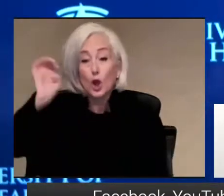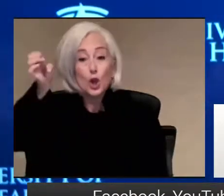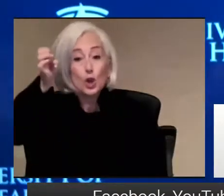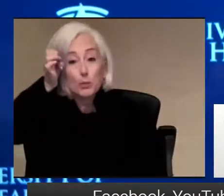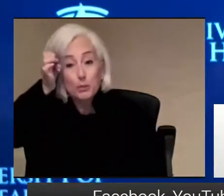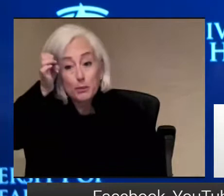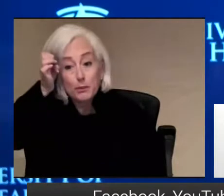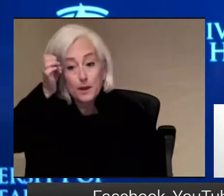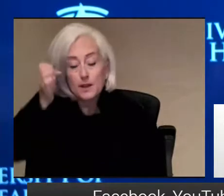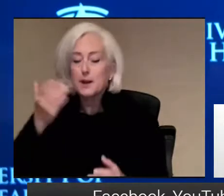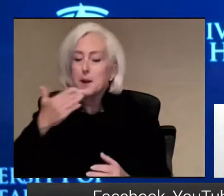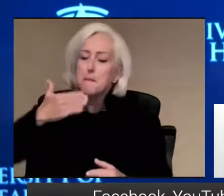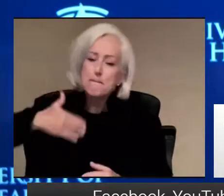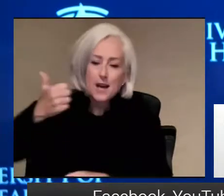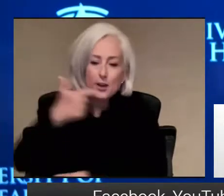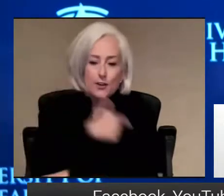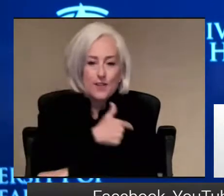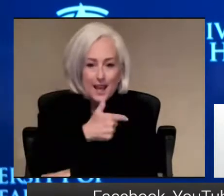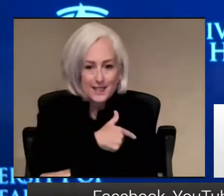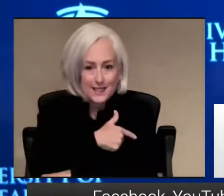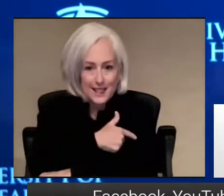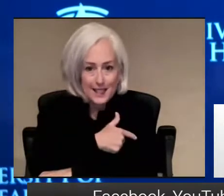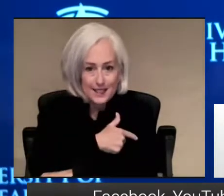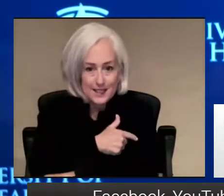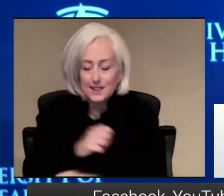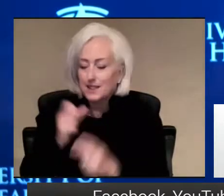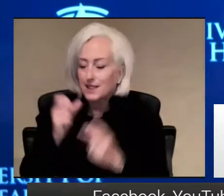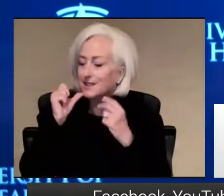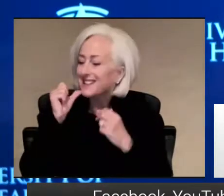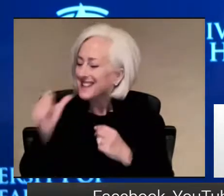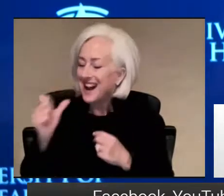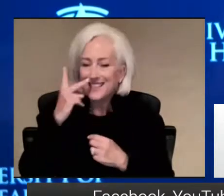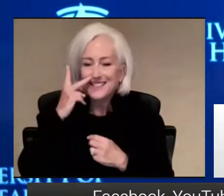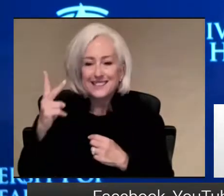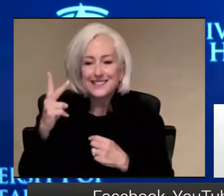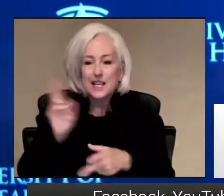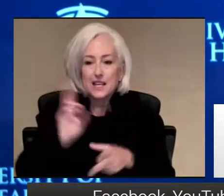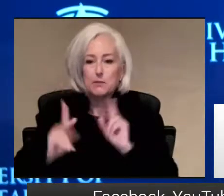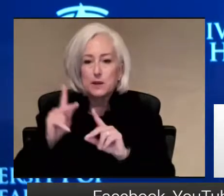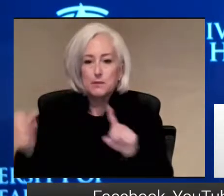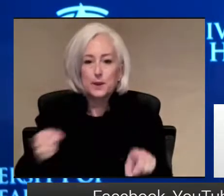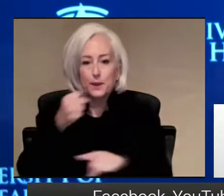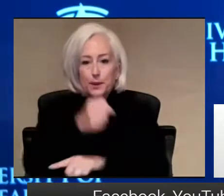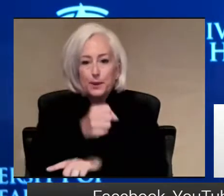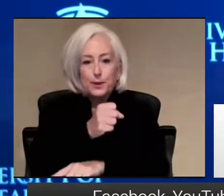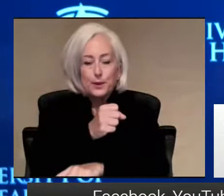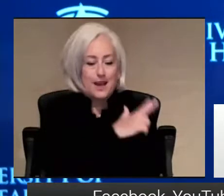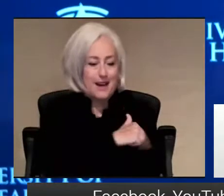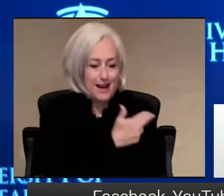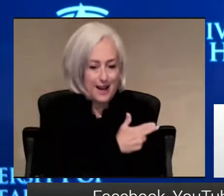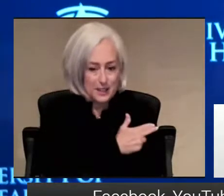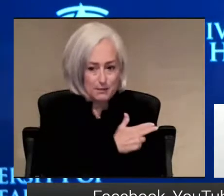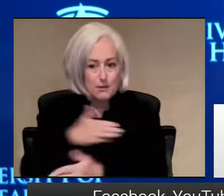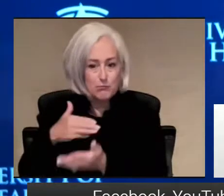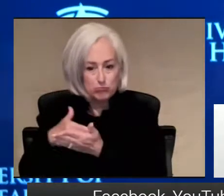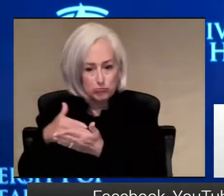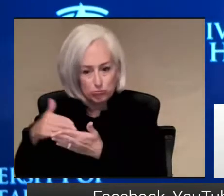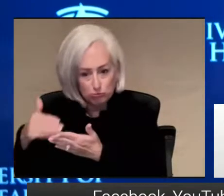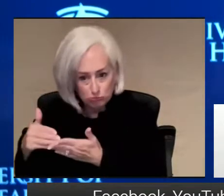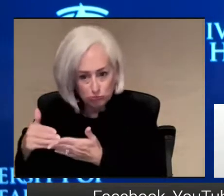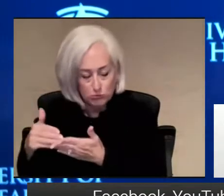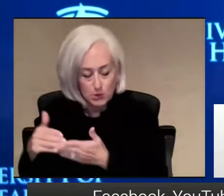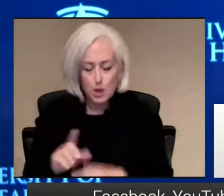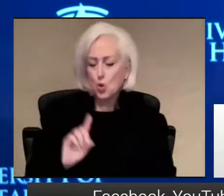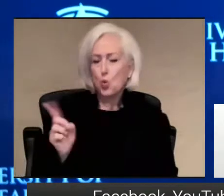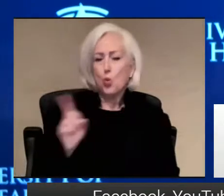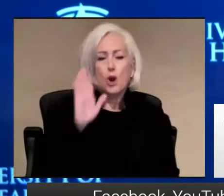in the historically, not seeing the rise in hospitalizations. Where will the U.S. land? Because theoretically, with the Delta wave, we weren't going to see that, or the